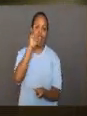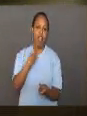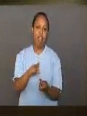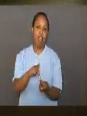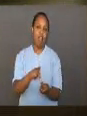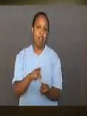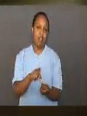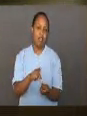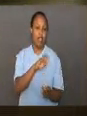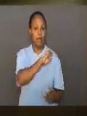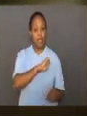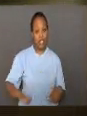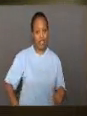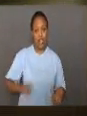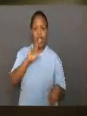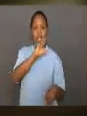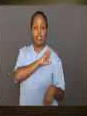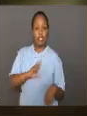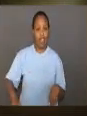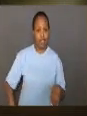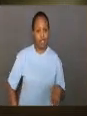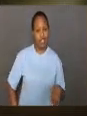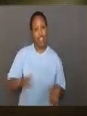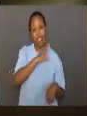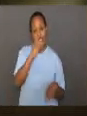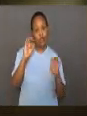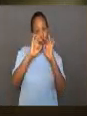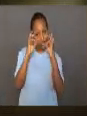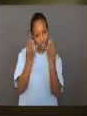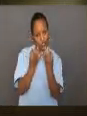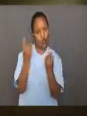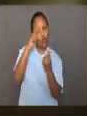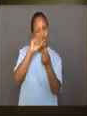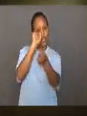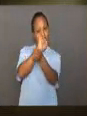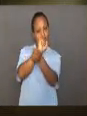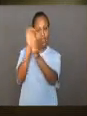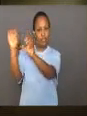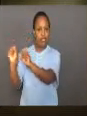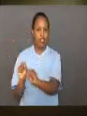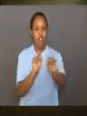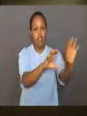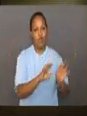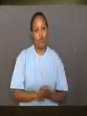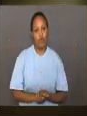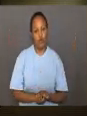Finally, they succeeded, and Emperor Haile Selassie and his family were